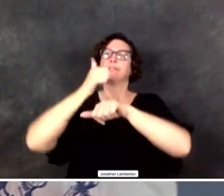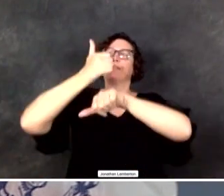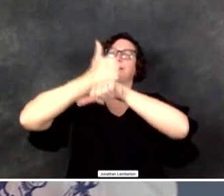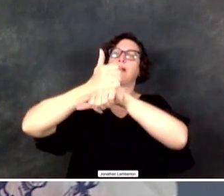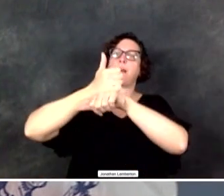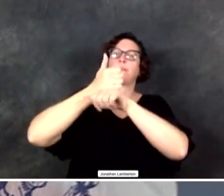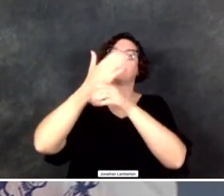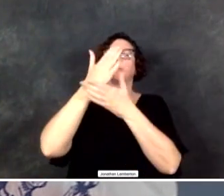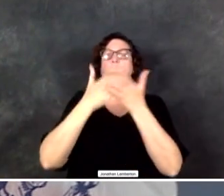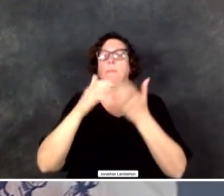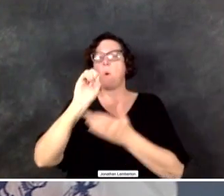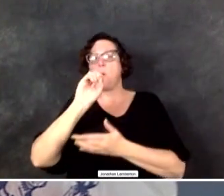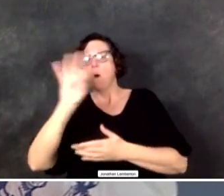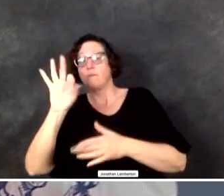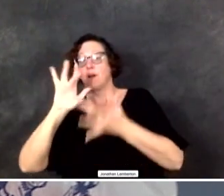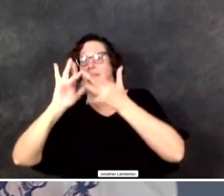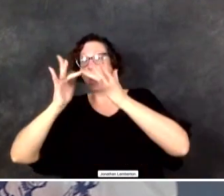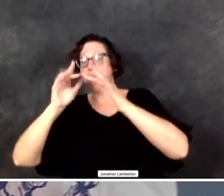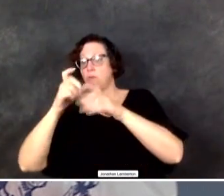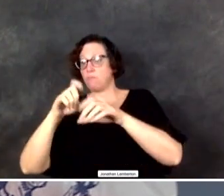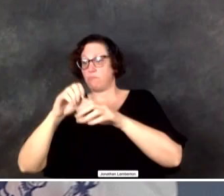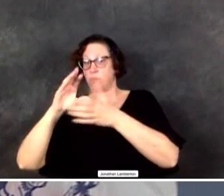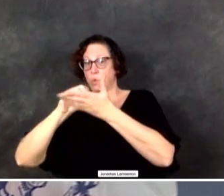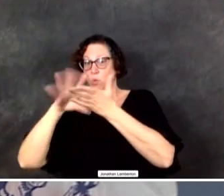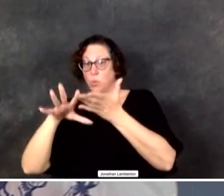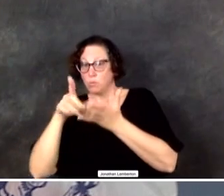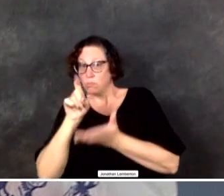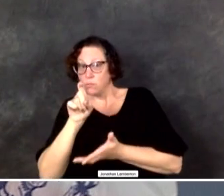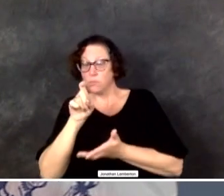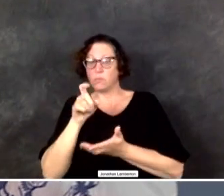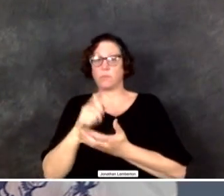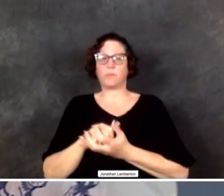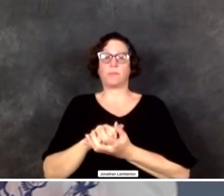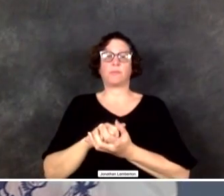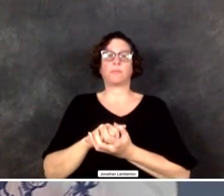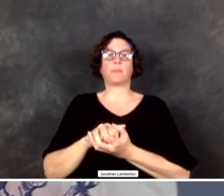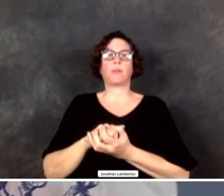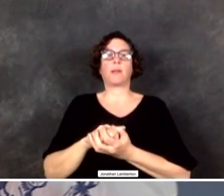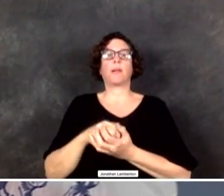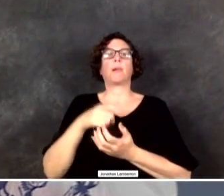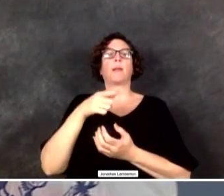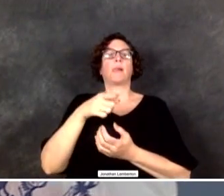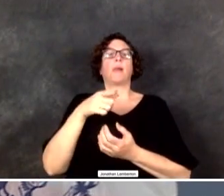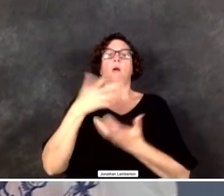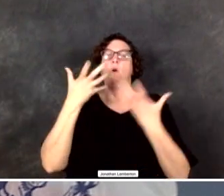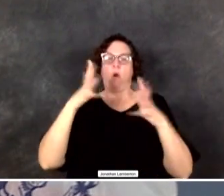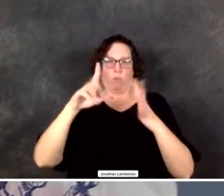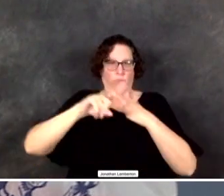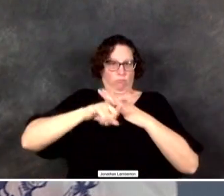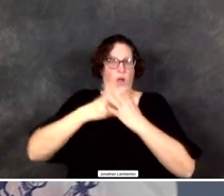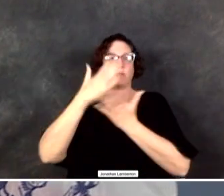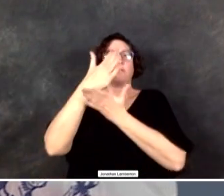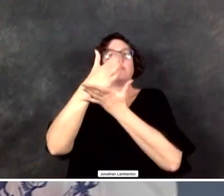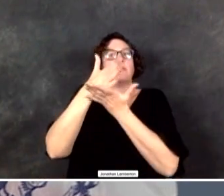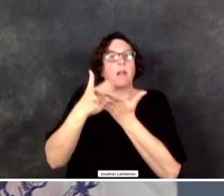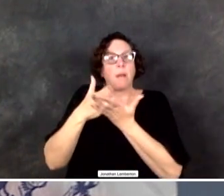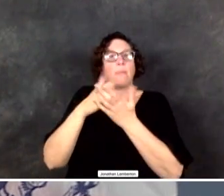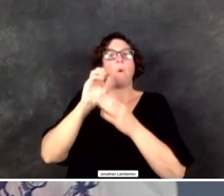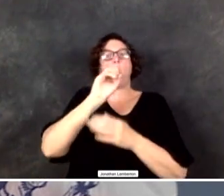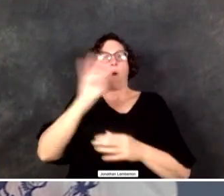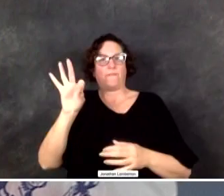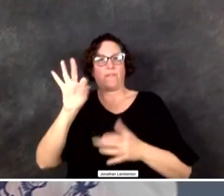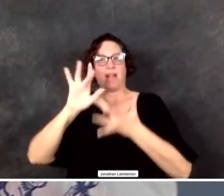been also doing work offline, and the Chancellor will describe it. But yeah, attendance is a